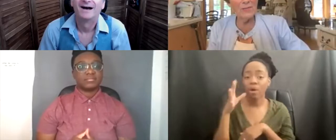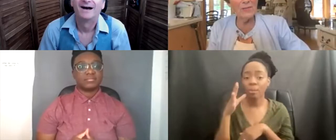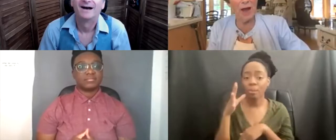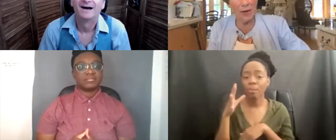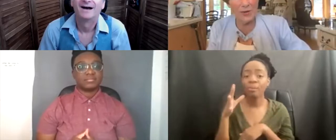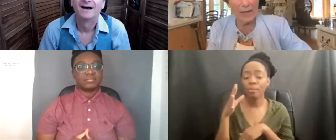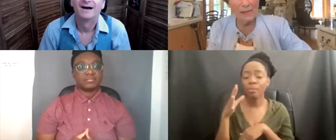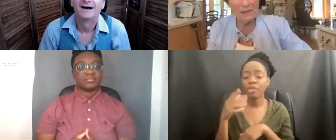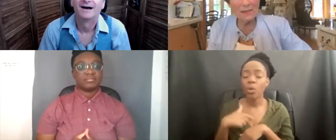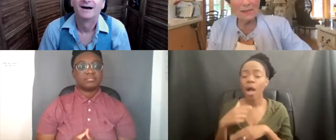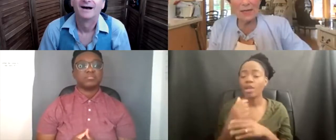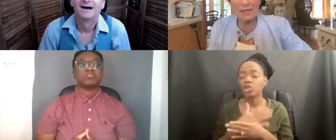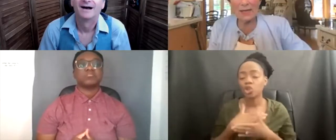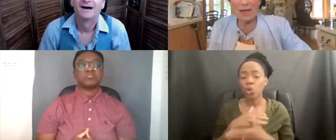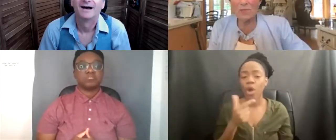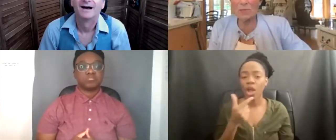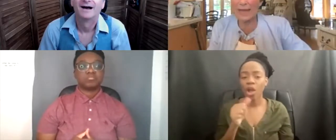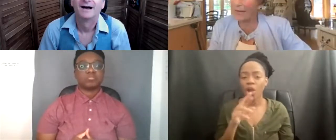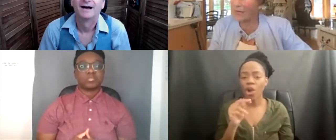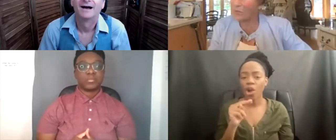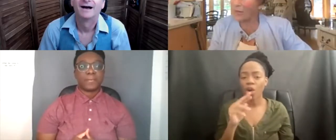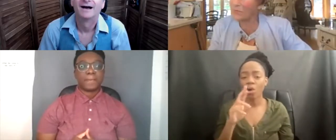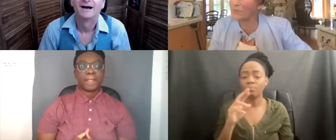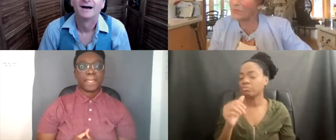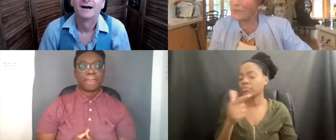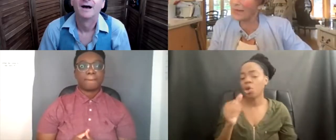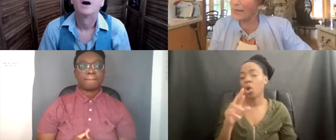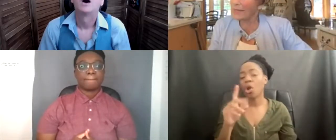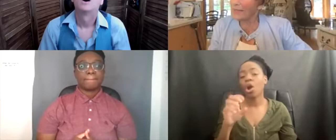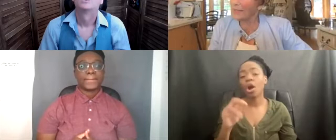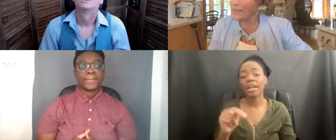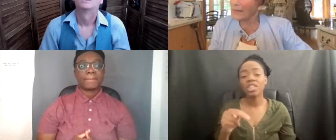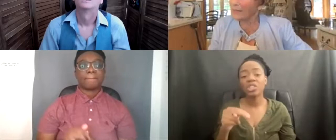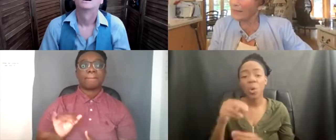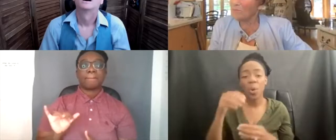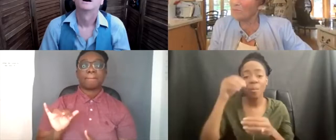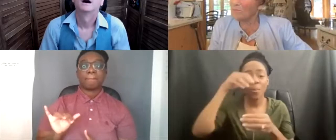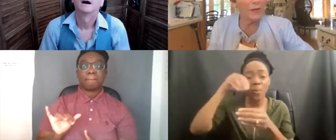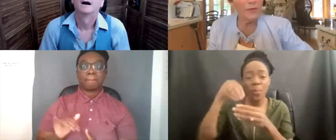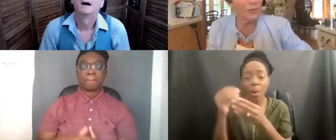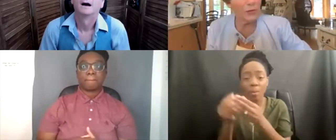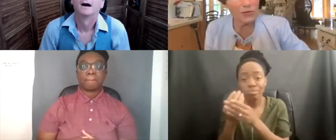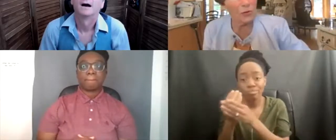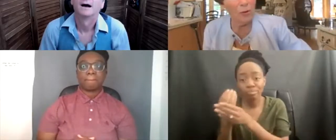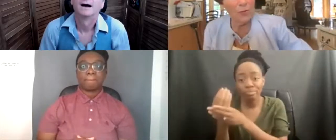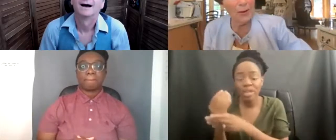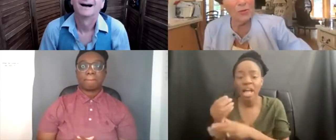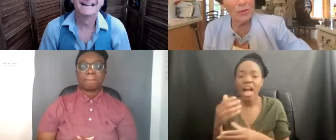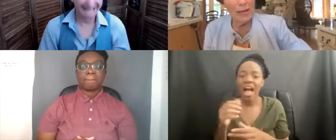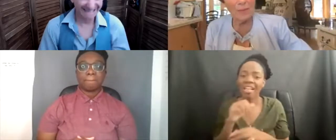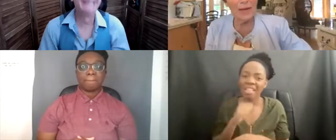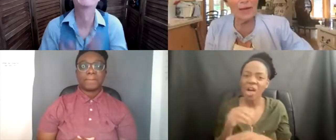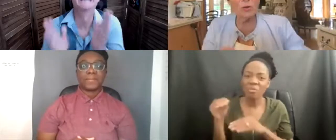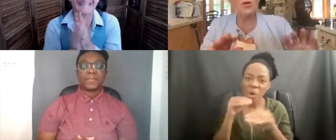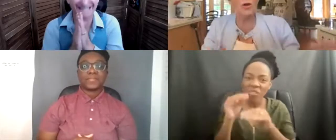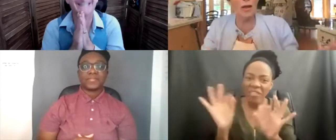I love gardening, and I love planning things. And I like moving the furniture all around.